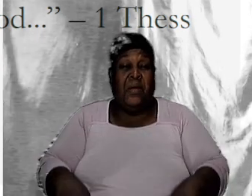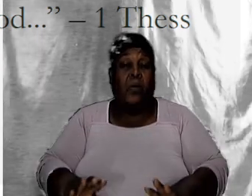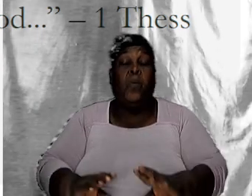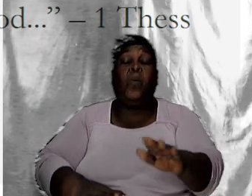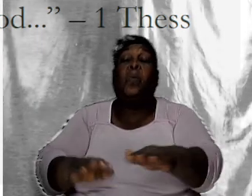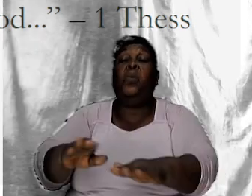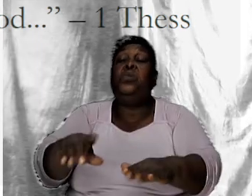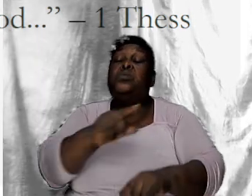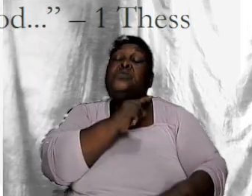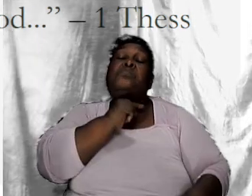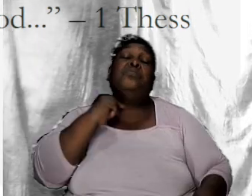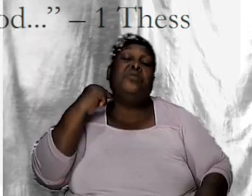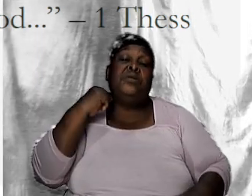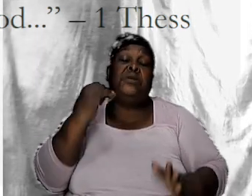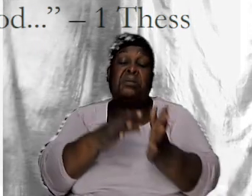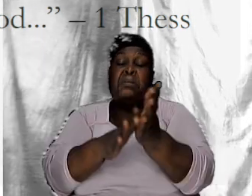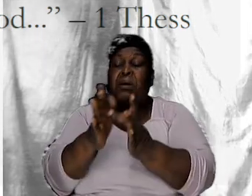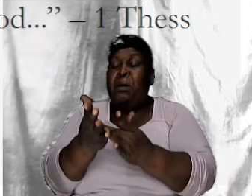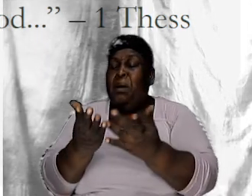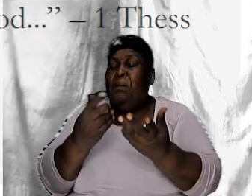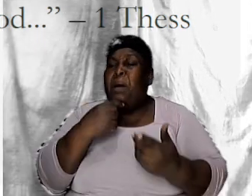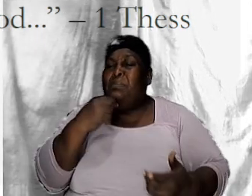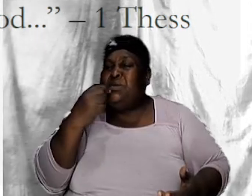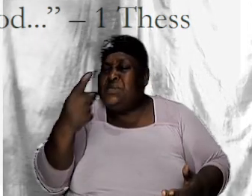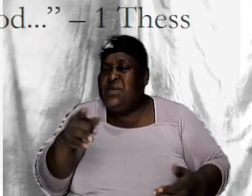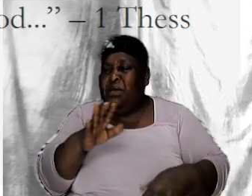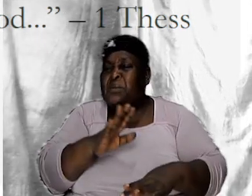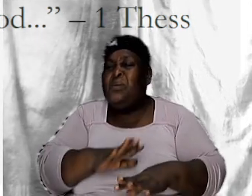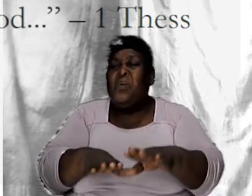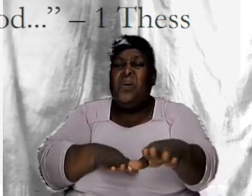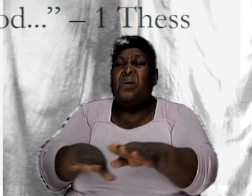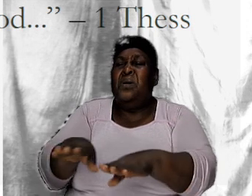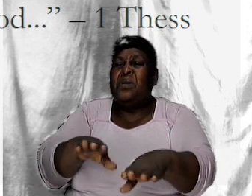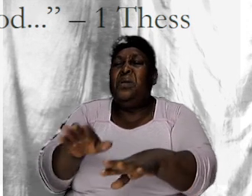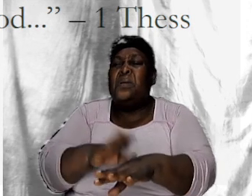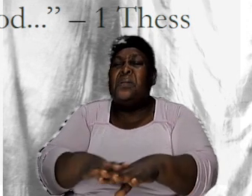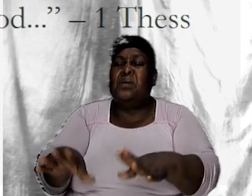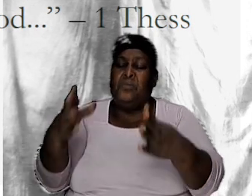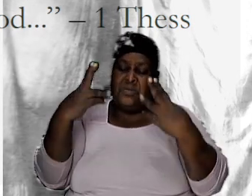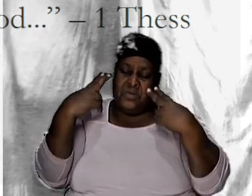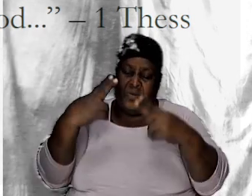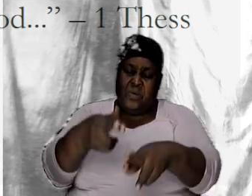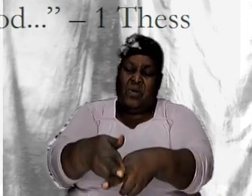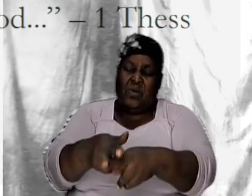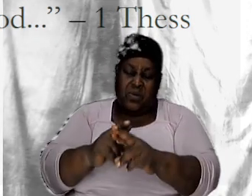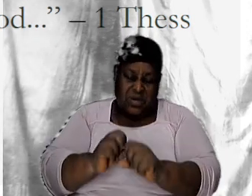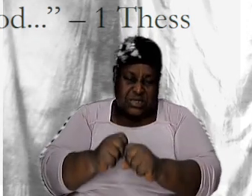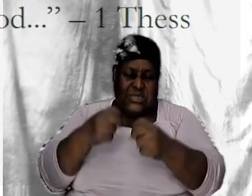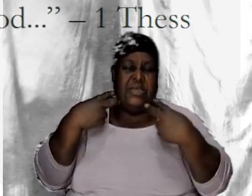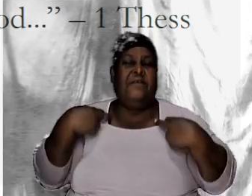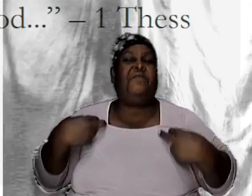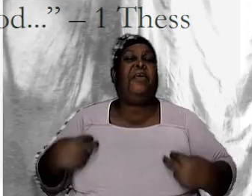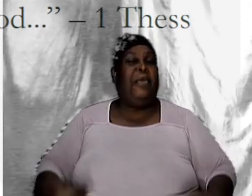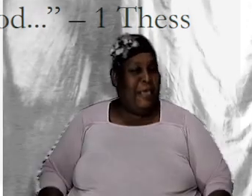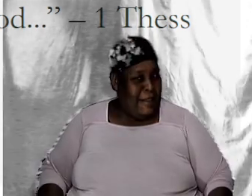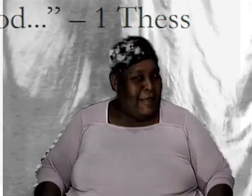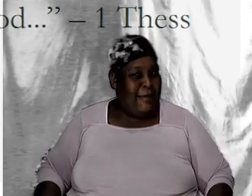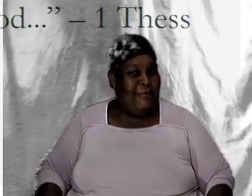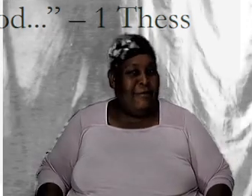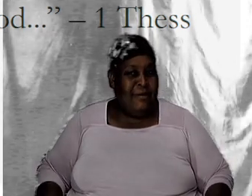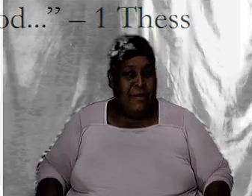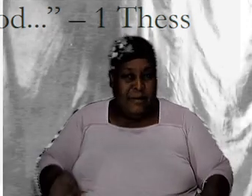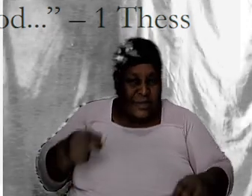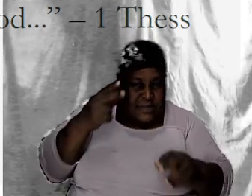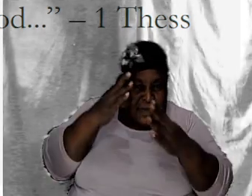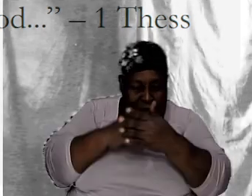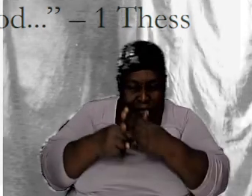to the priest. And the Bible says that on their way, praise God, they got healing. On the way, somebody but look at himself and say, don't